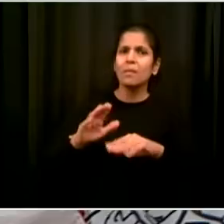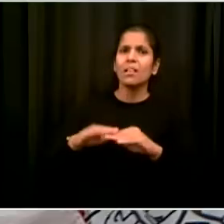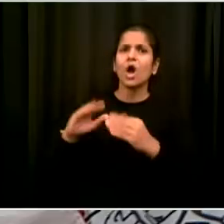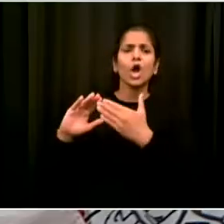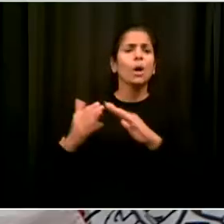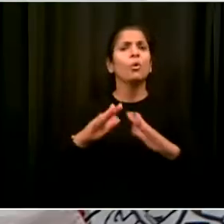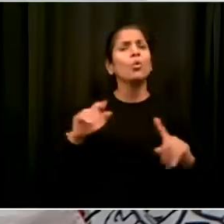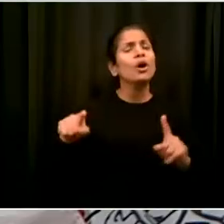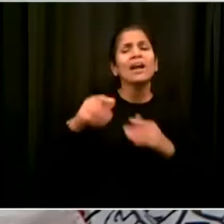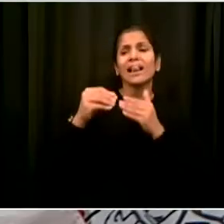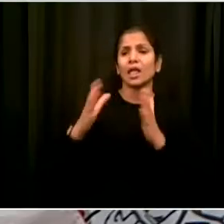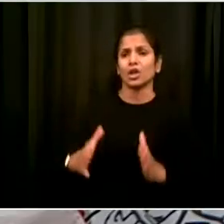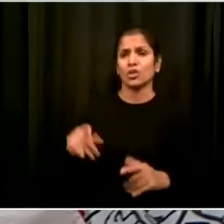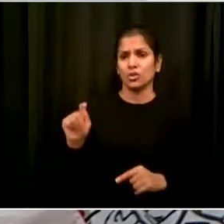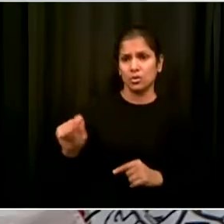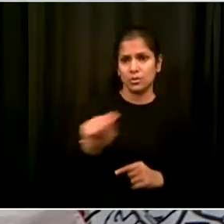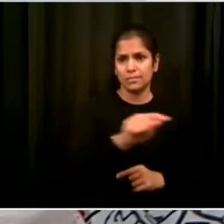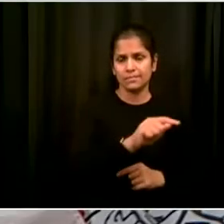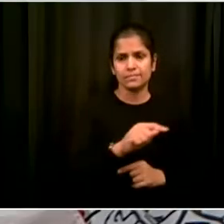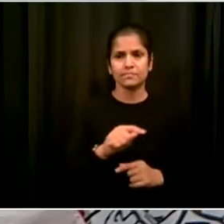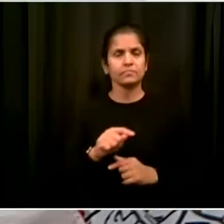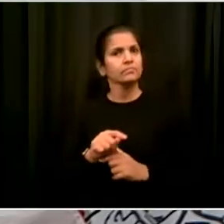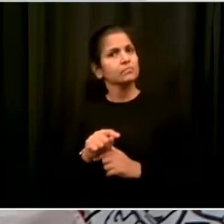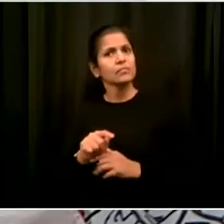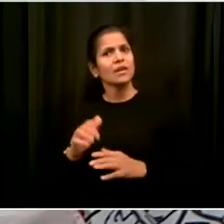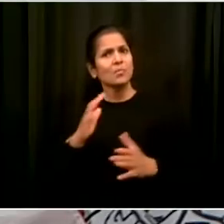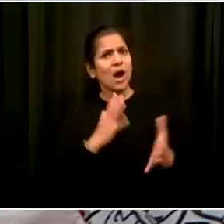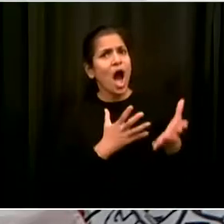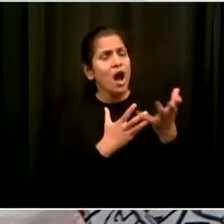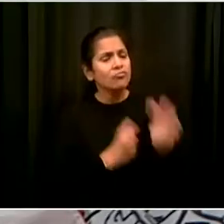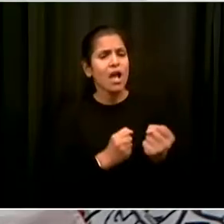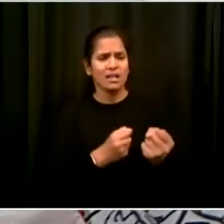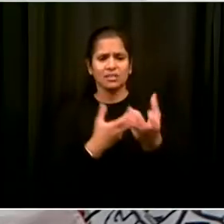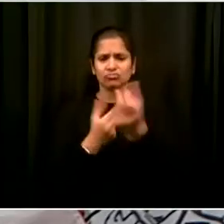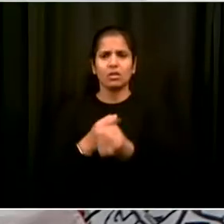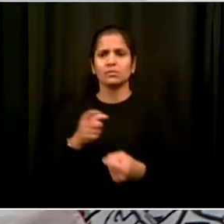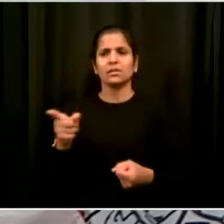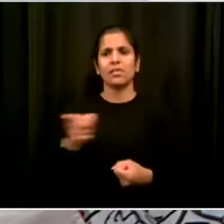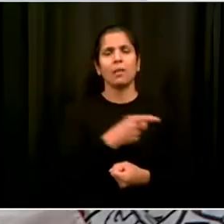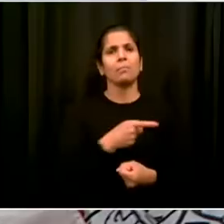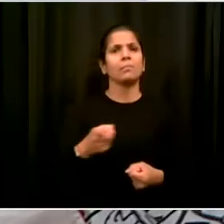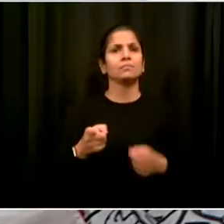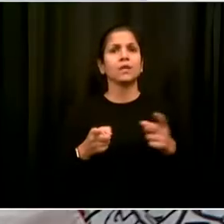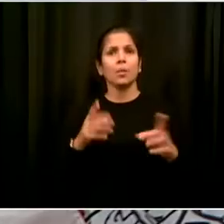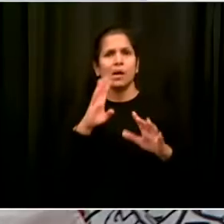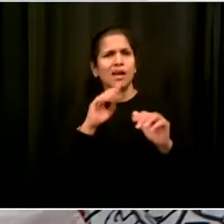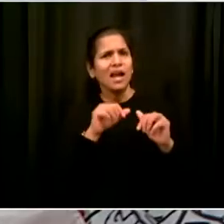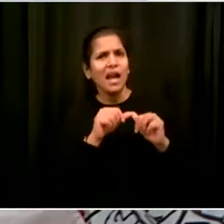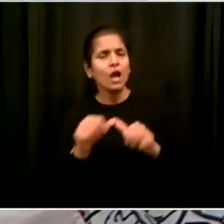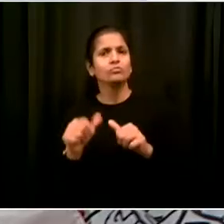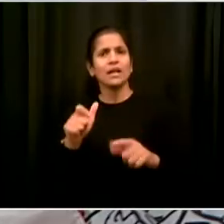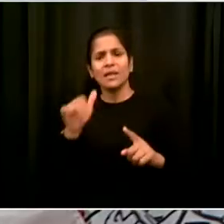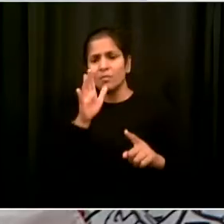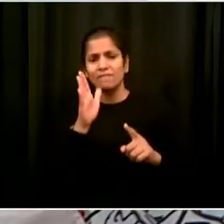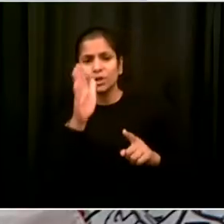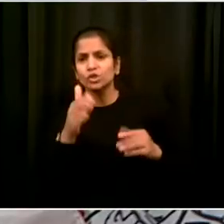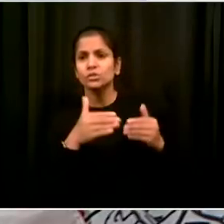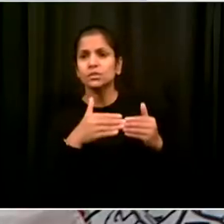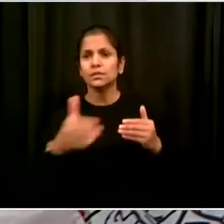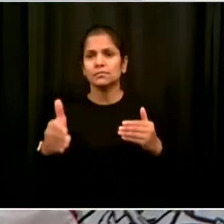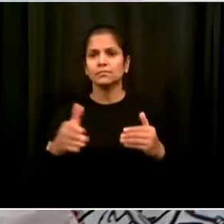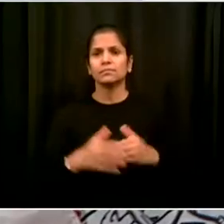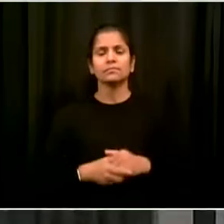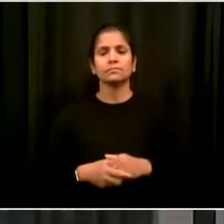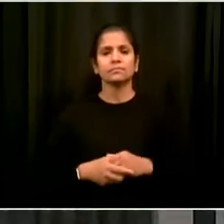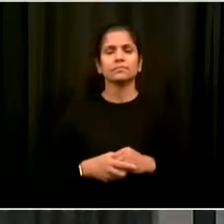City ahead that has to be a better and fairer place for all. And everyone will be a part of that work together. Thank you, everybody.